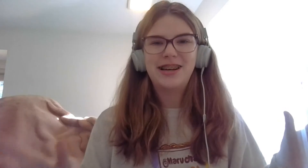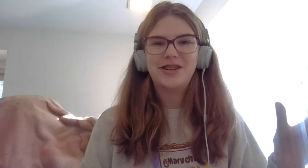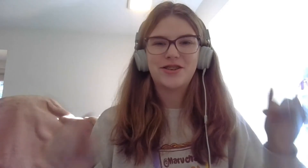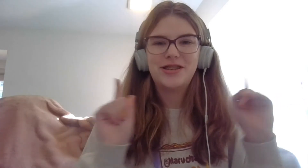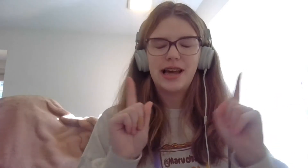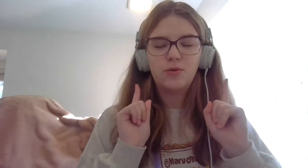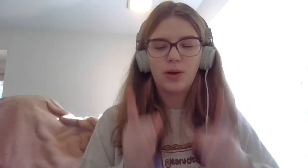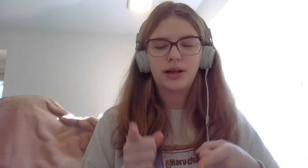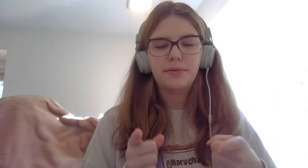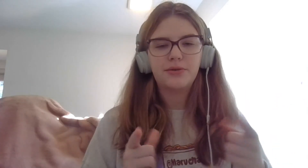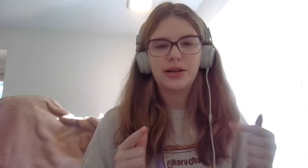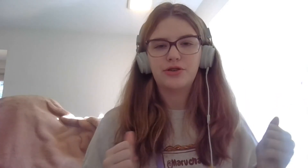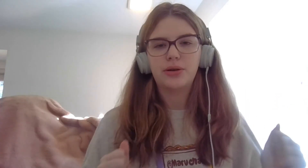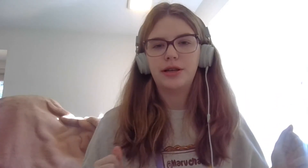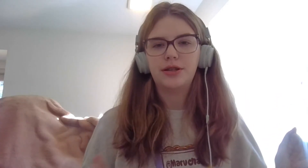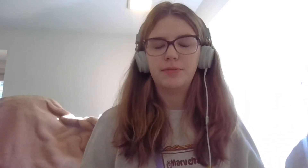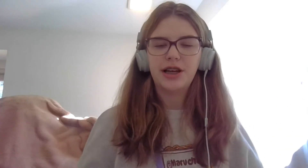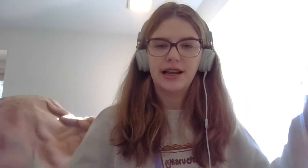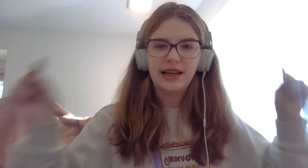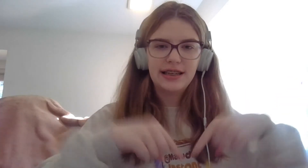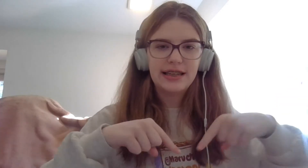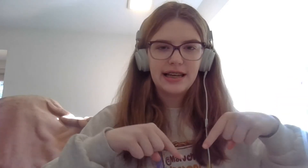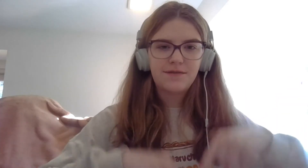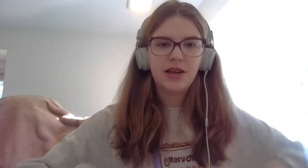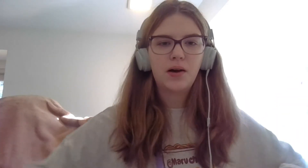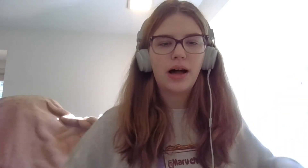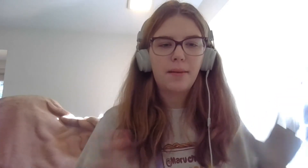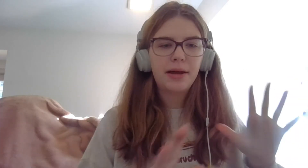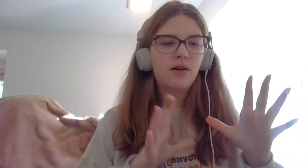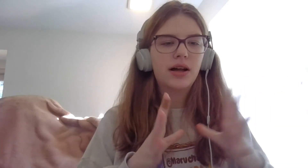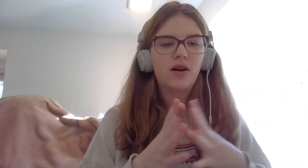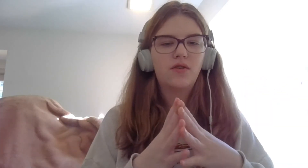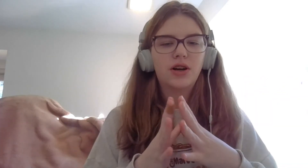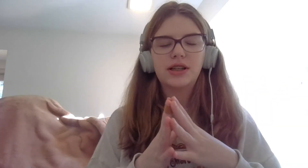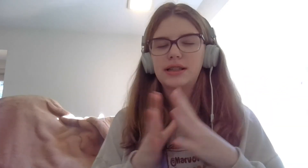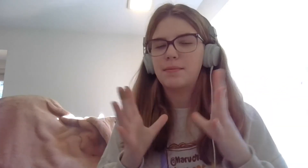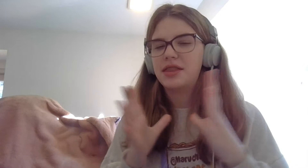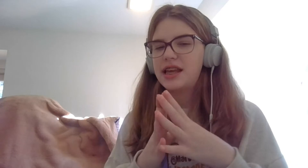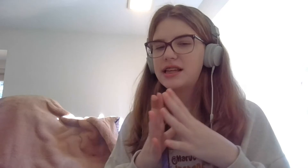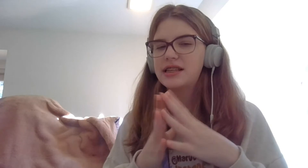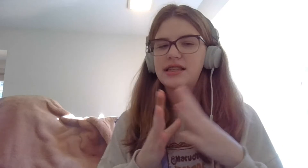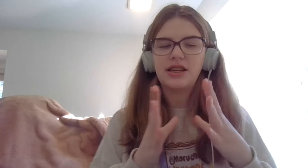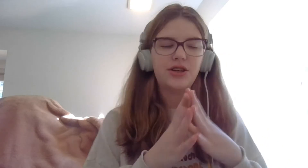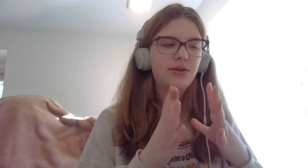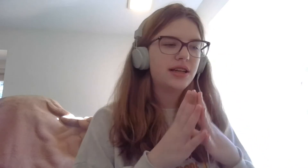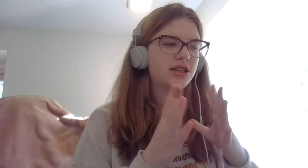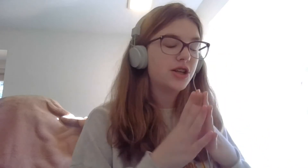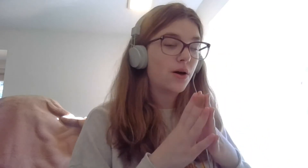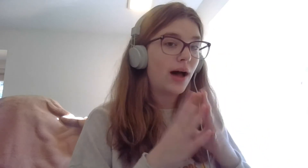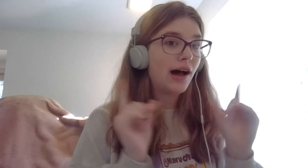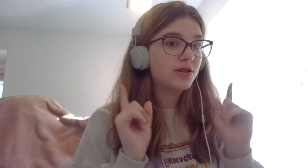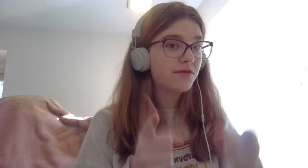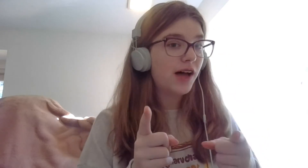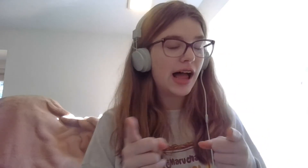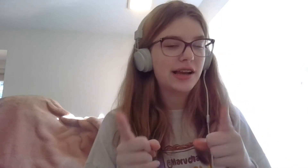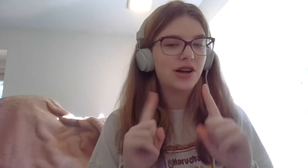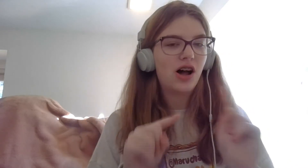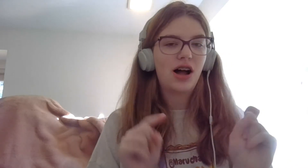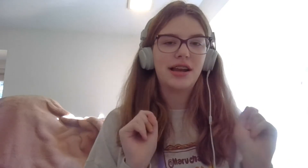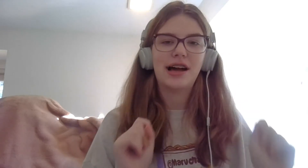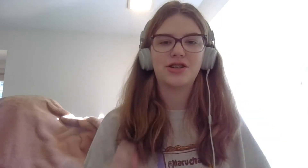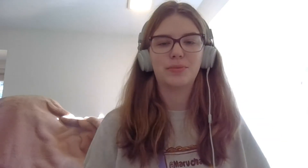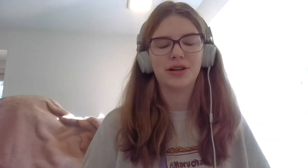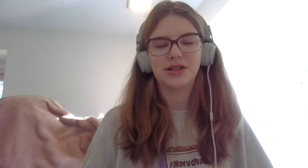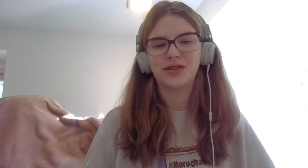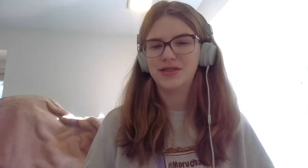Hello Rangers and welcome to Ranger Ruby YouTube channel. In today's video I'll be going over some things that you need to know how to find